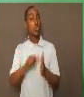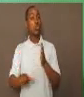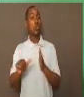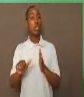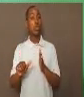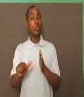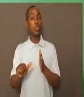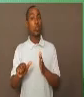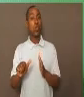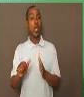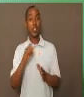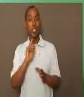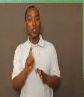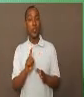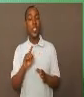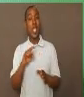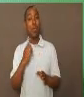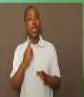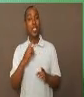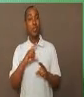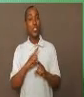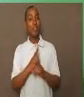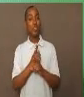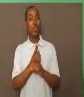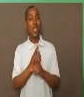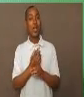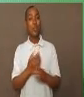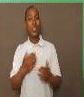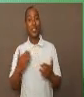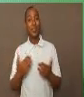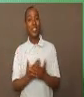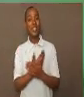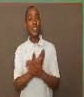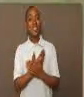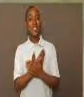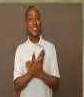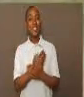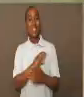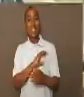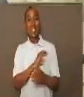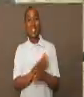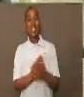would provide a natural and renewable energy source.